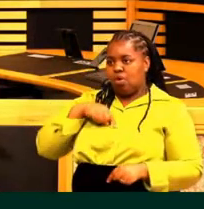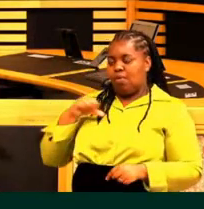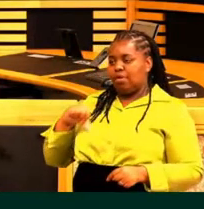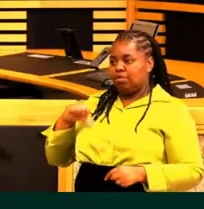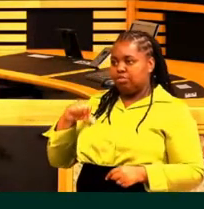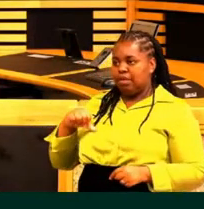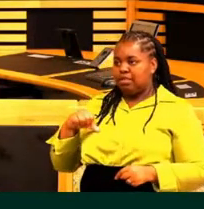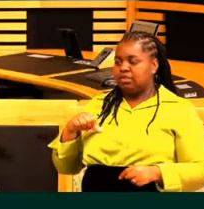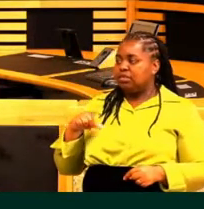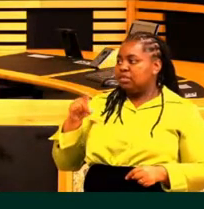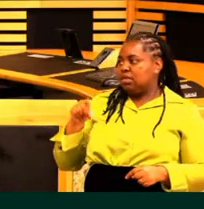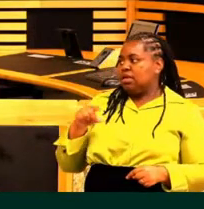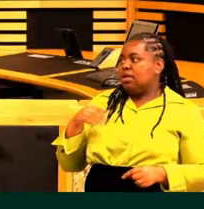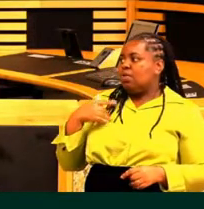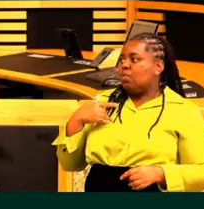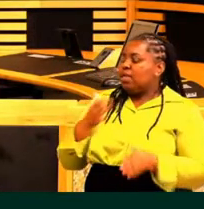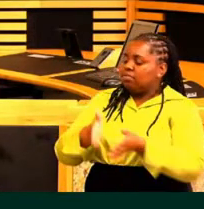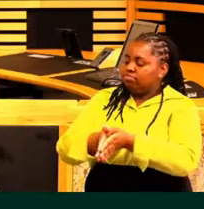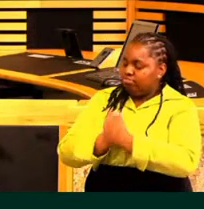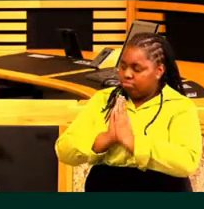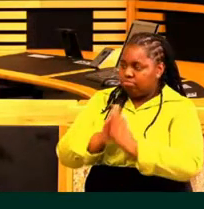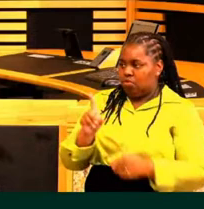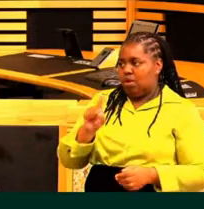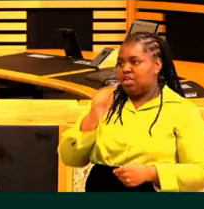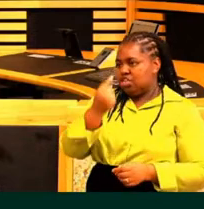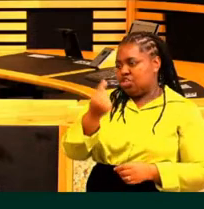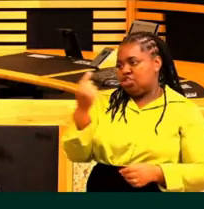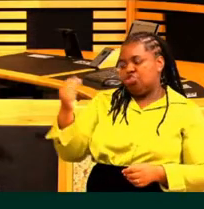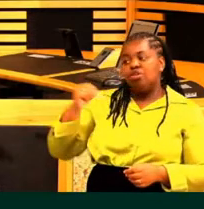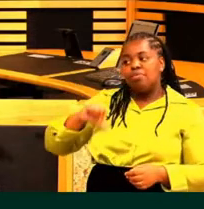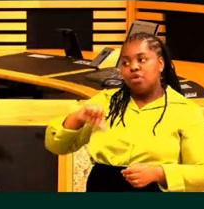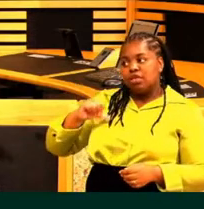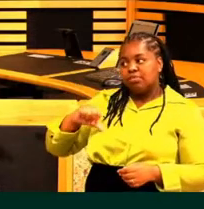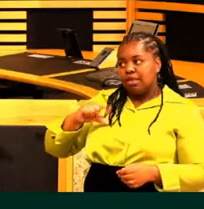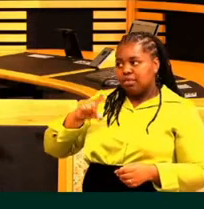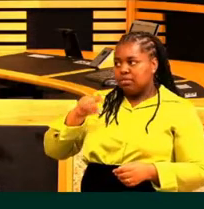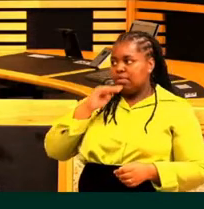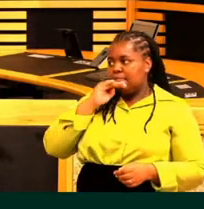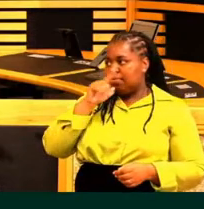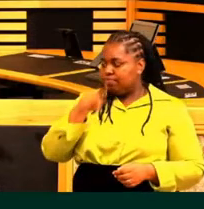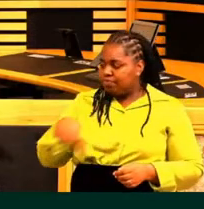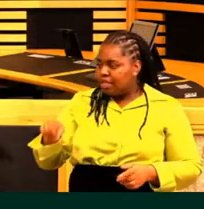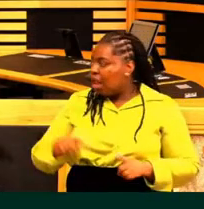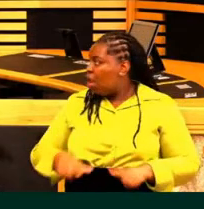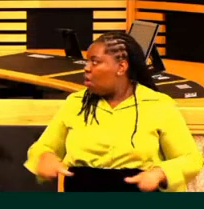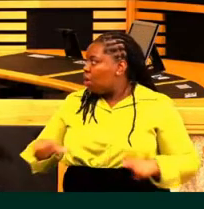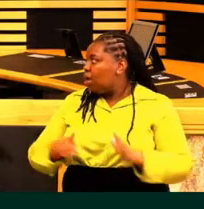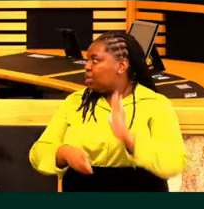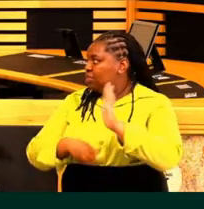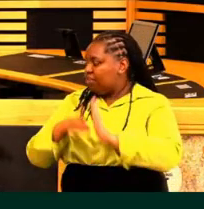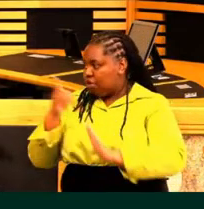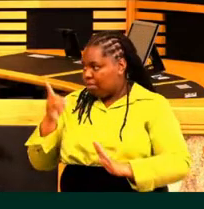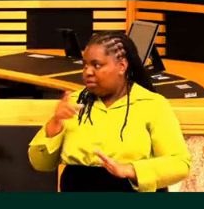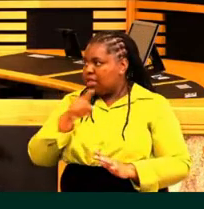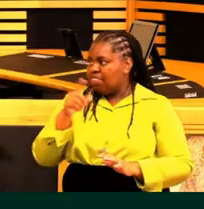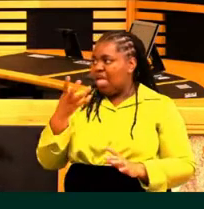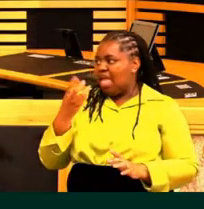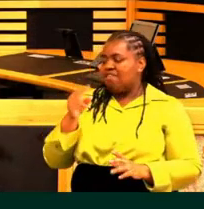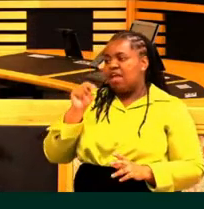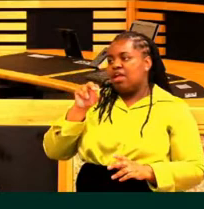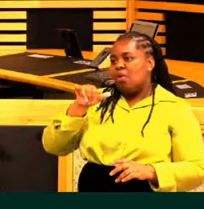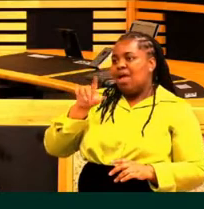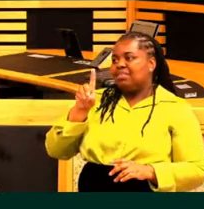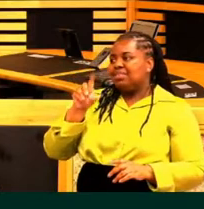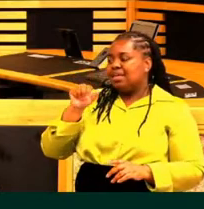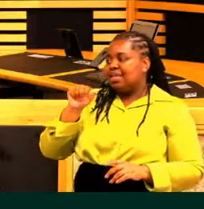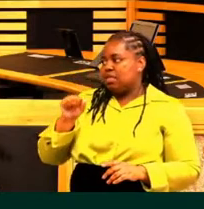as such we are requesting that each and every municipality in the Local Economic Development offices they have an nyta